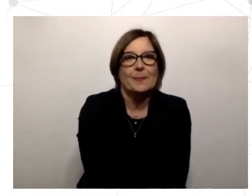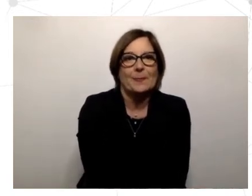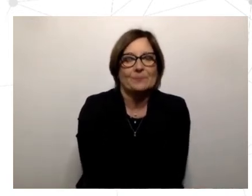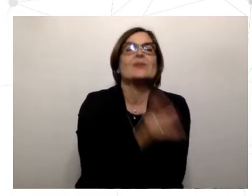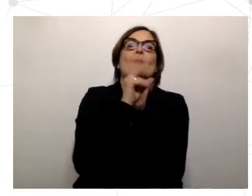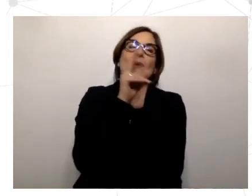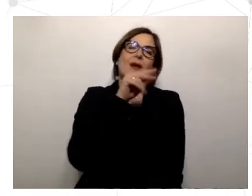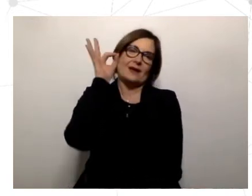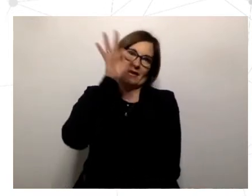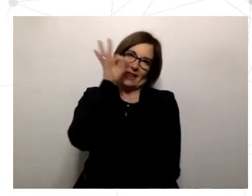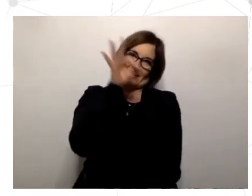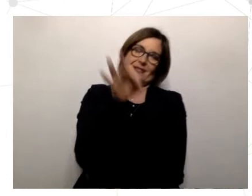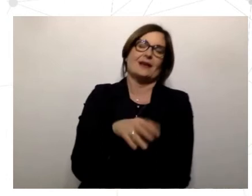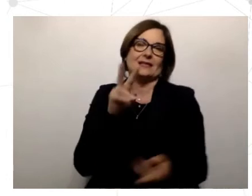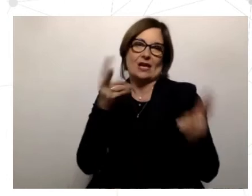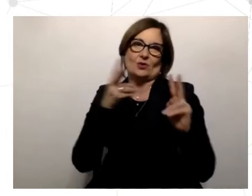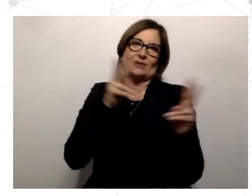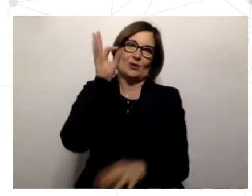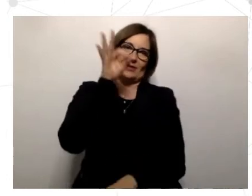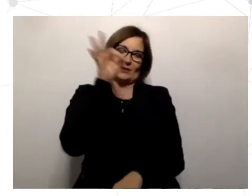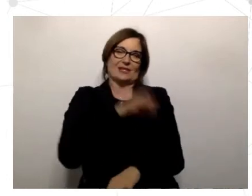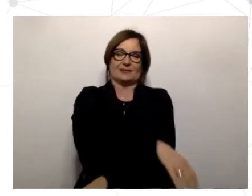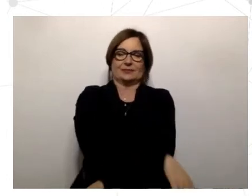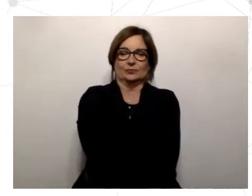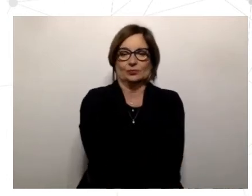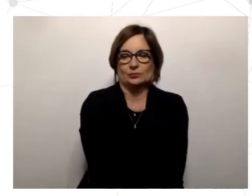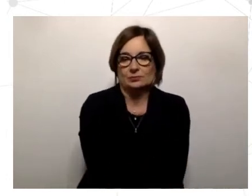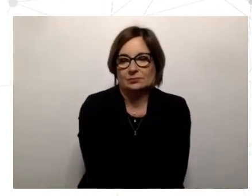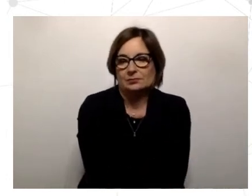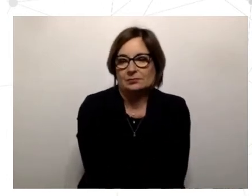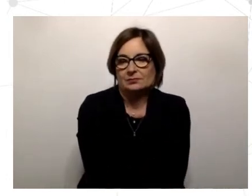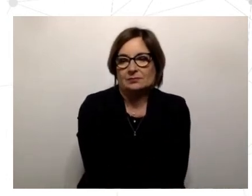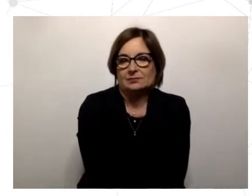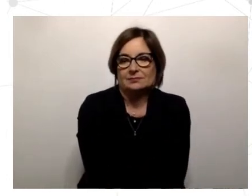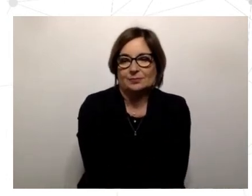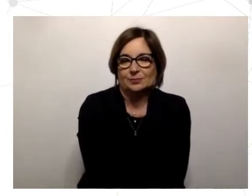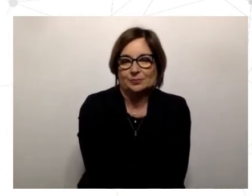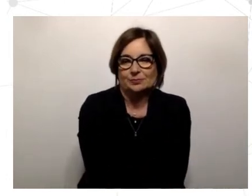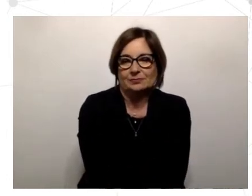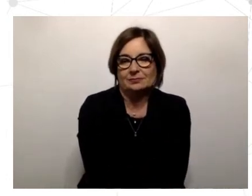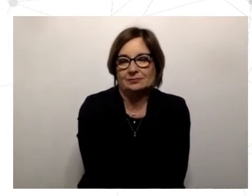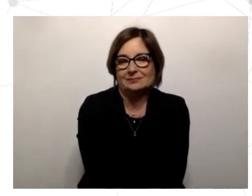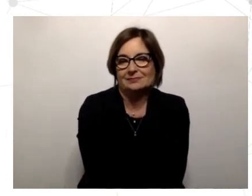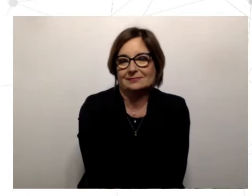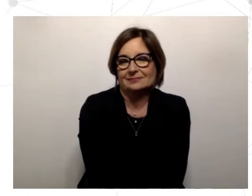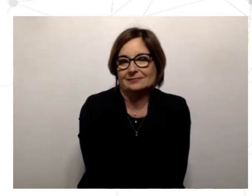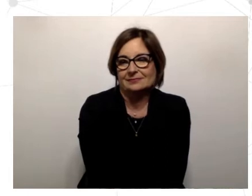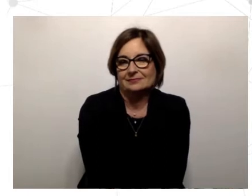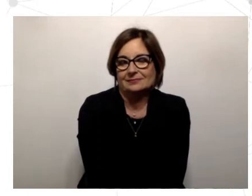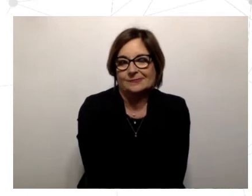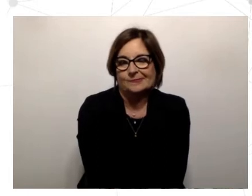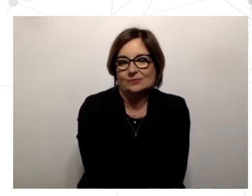that you choose this event and our association to make your